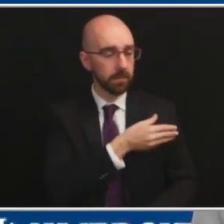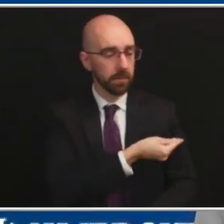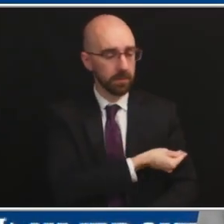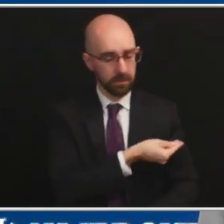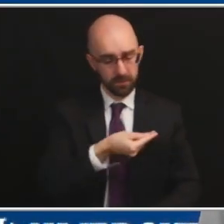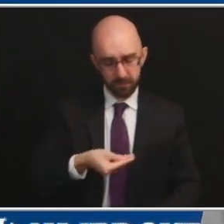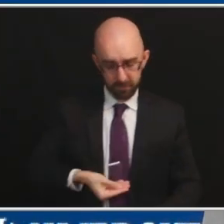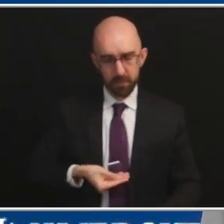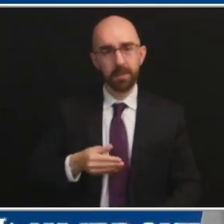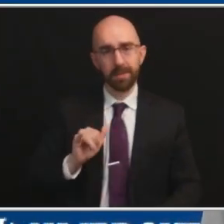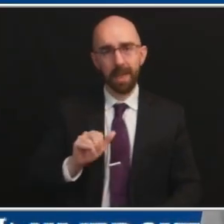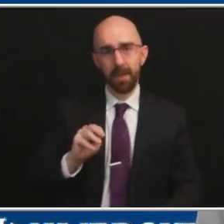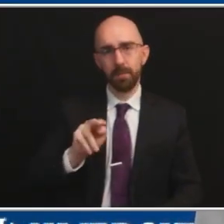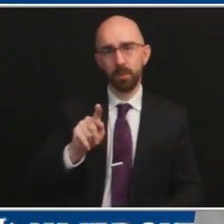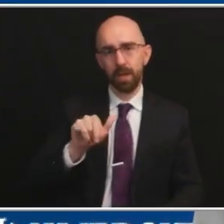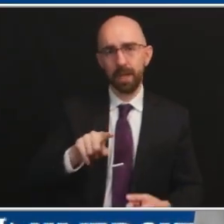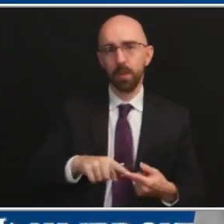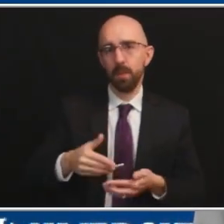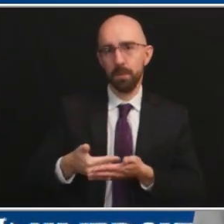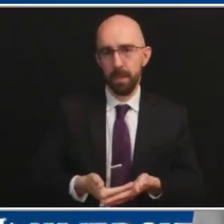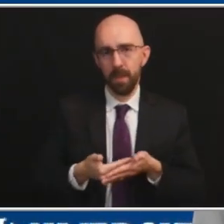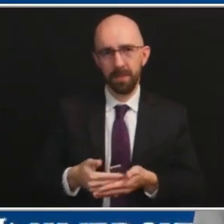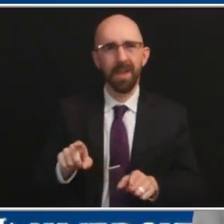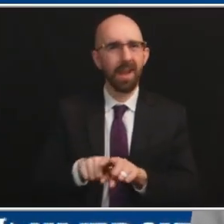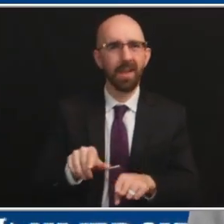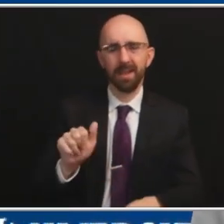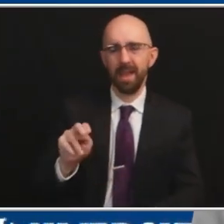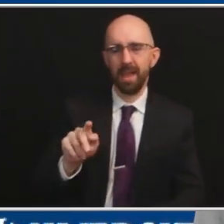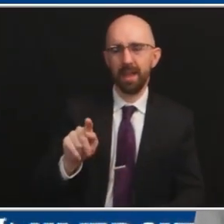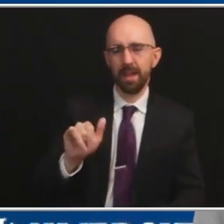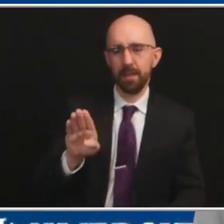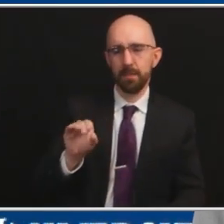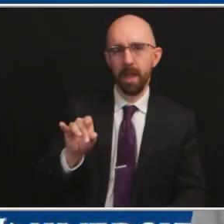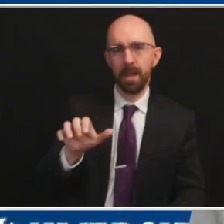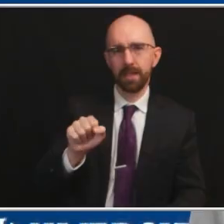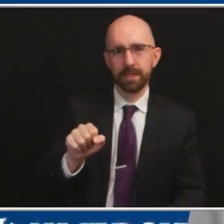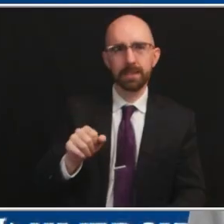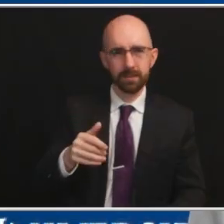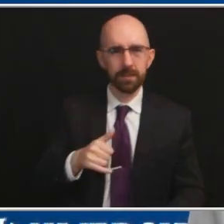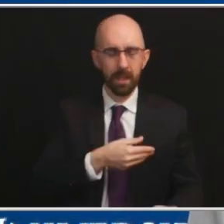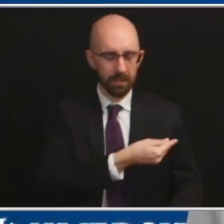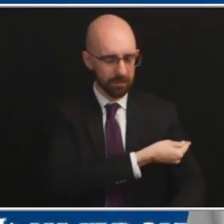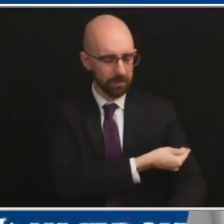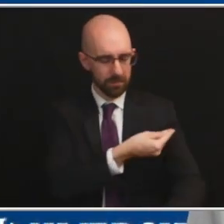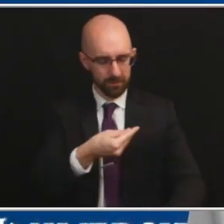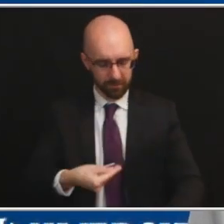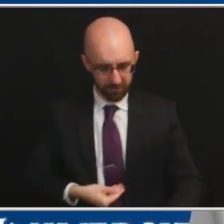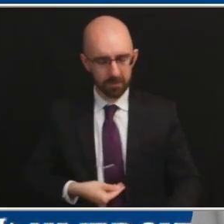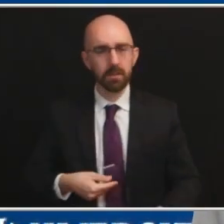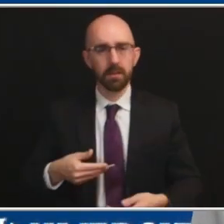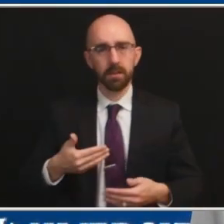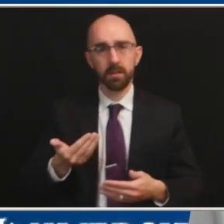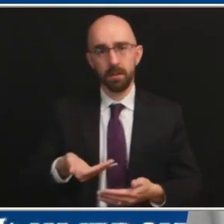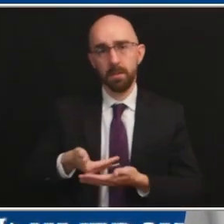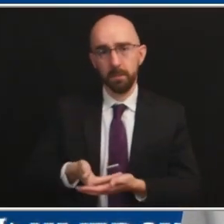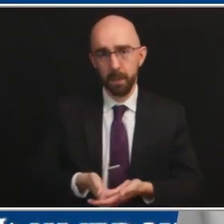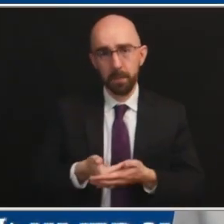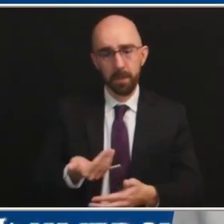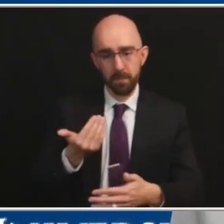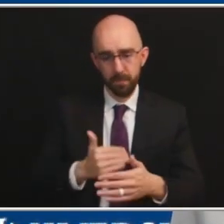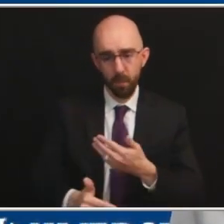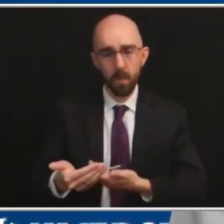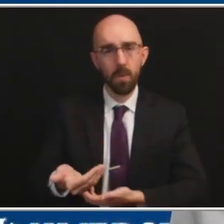immunity to her baby in the form of antibodies, which cross the placenta and give those newborns very good protection against